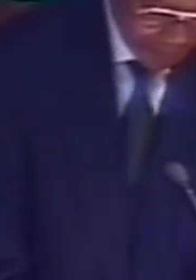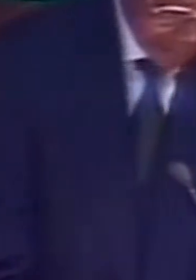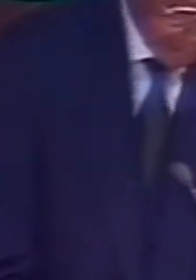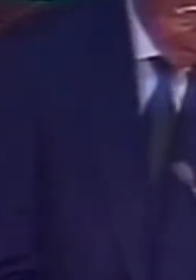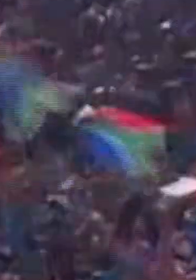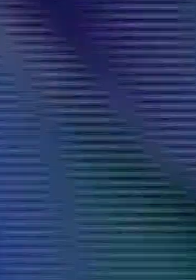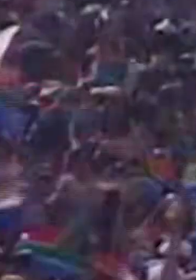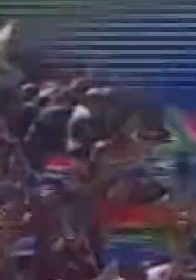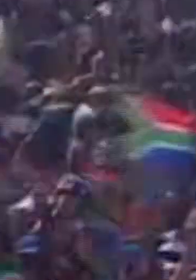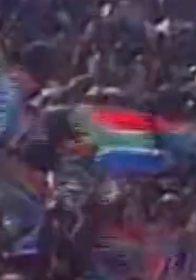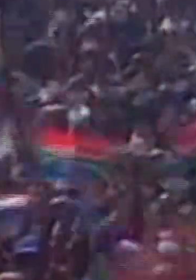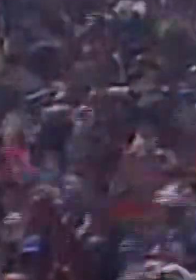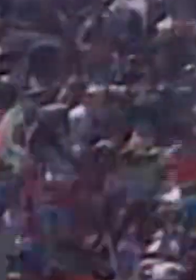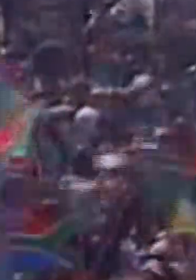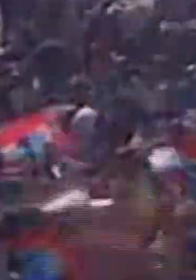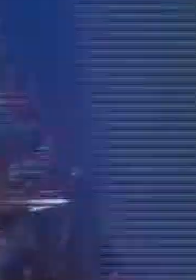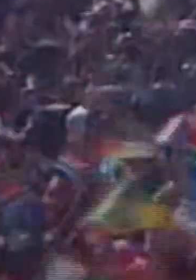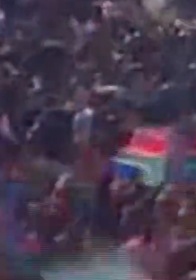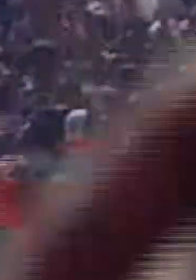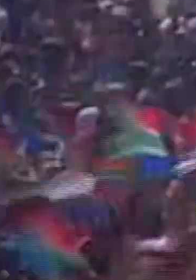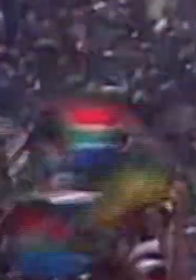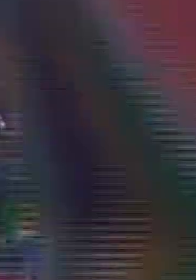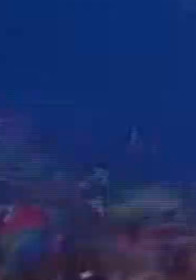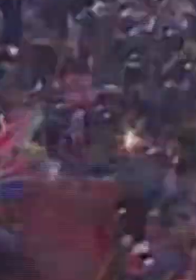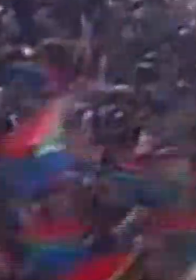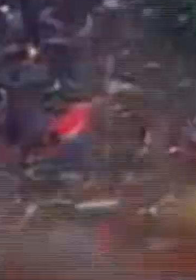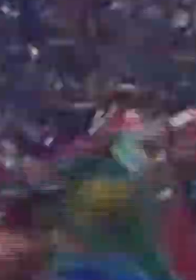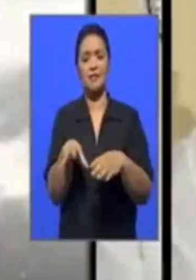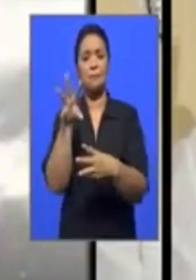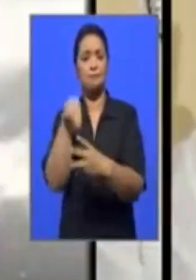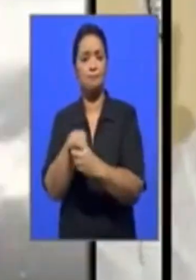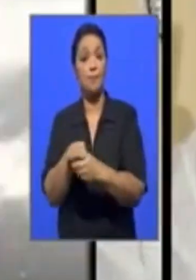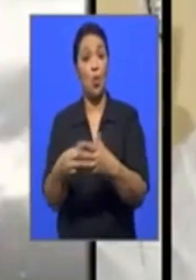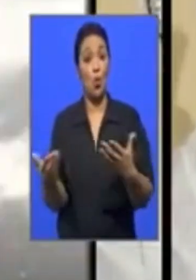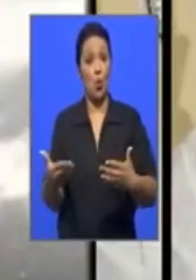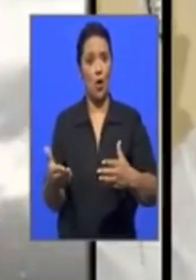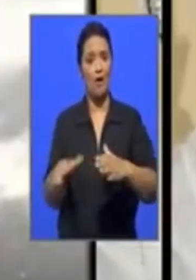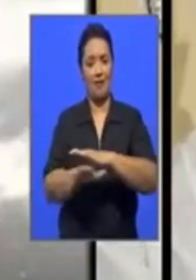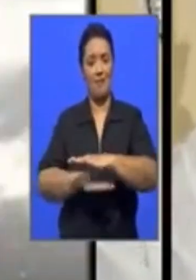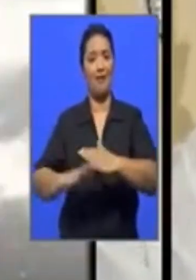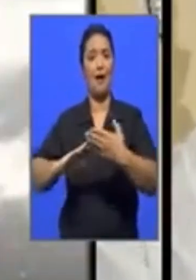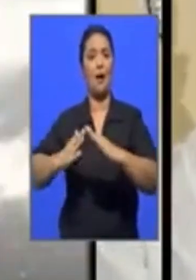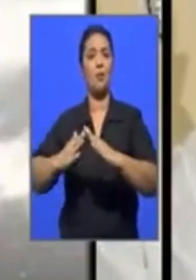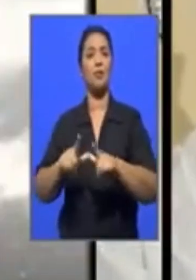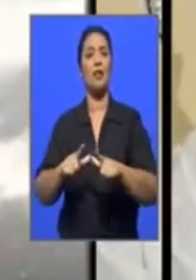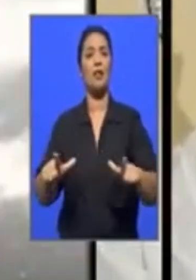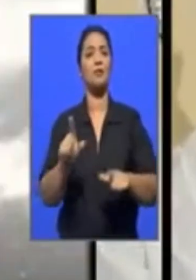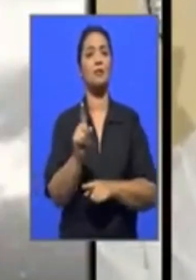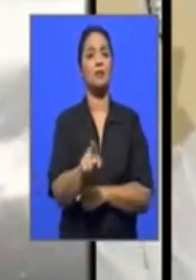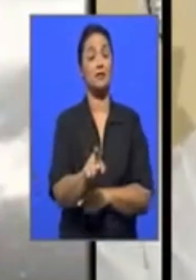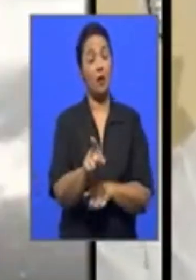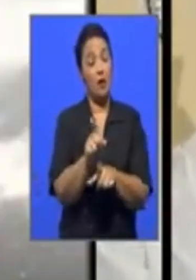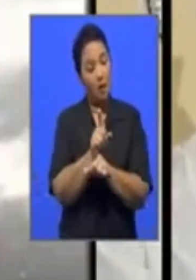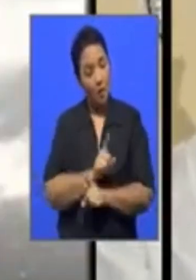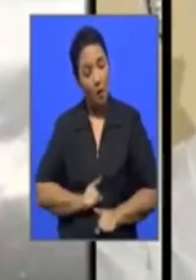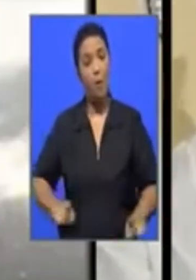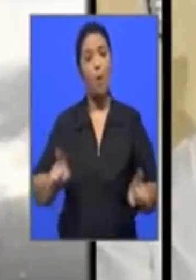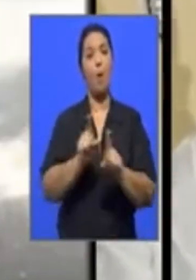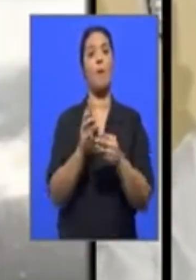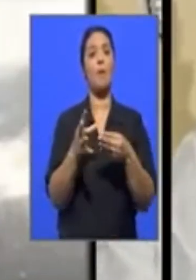local councillors were teachers or held qualifications, and leaders in provincial and national government commanded